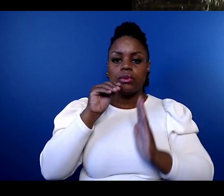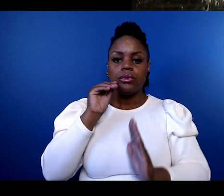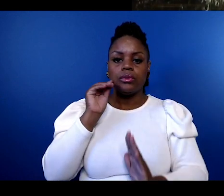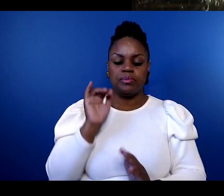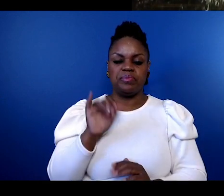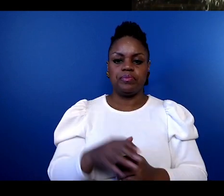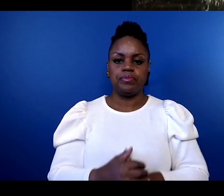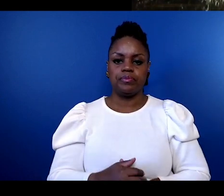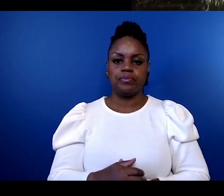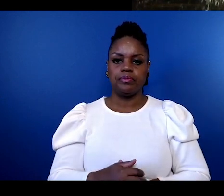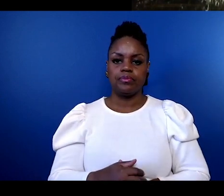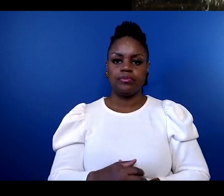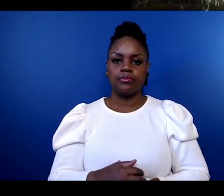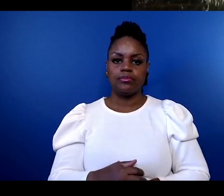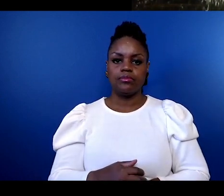inhale up,